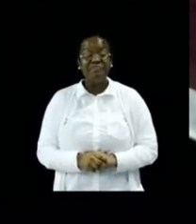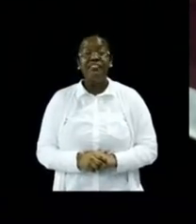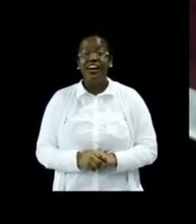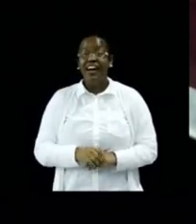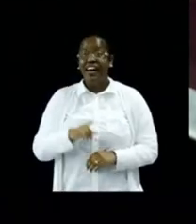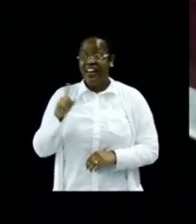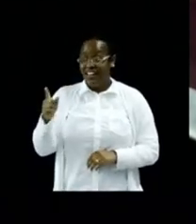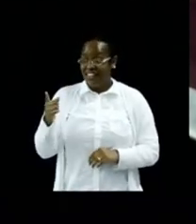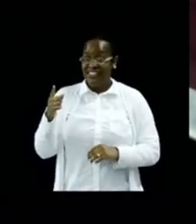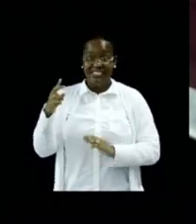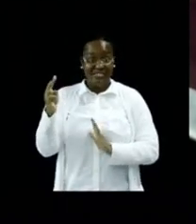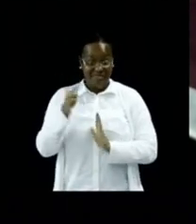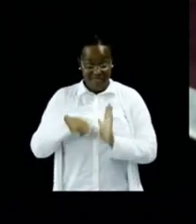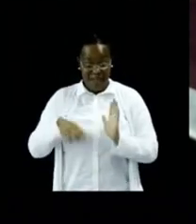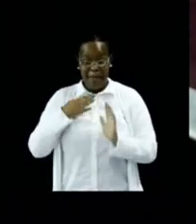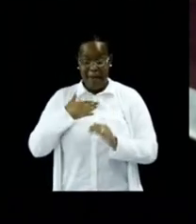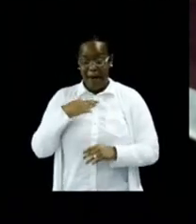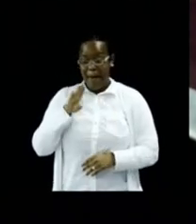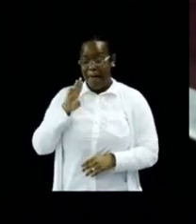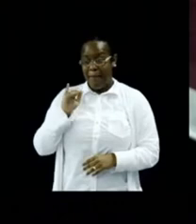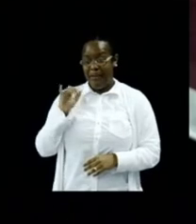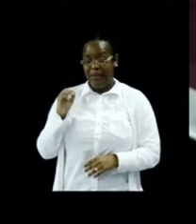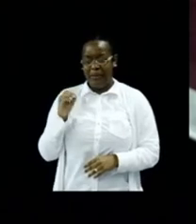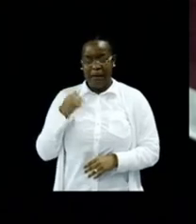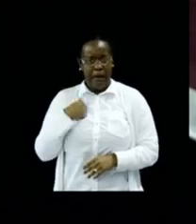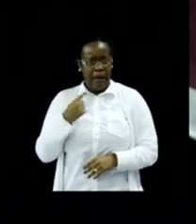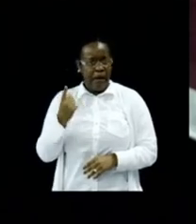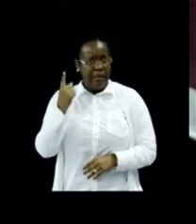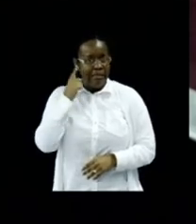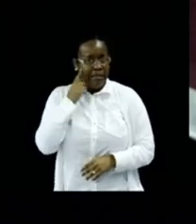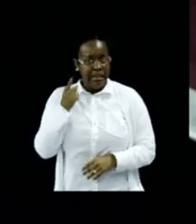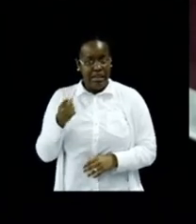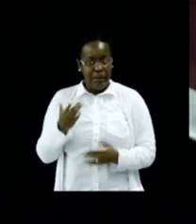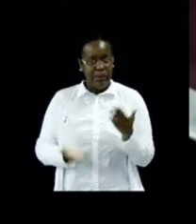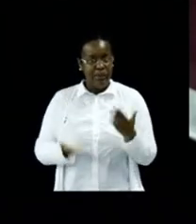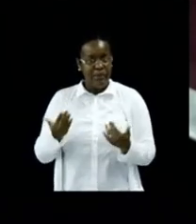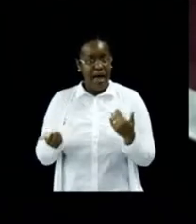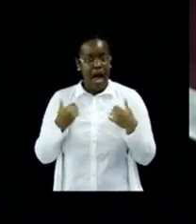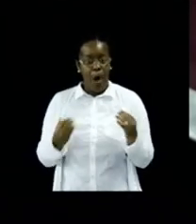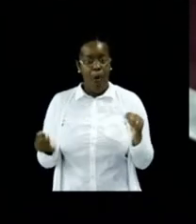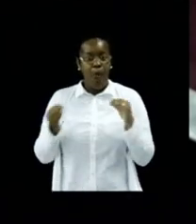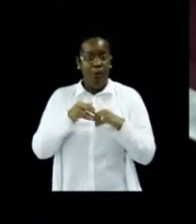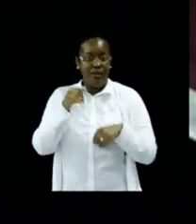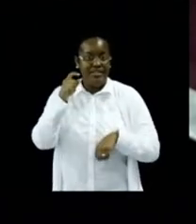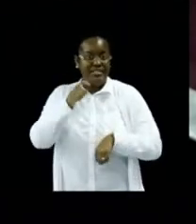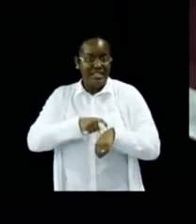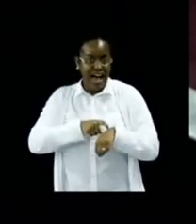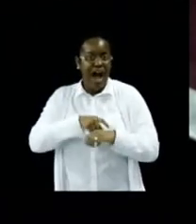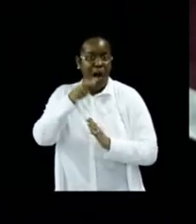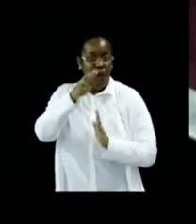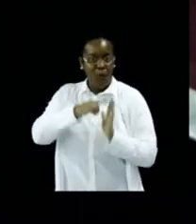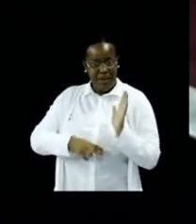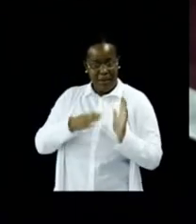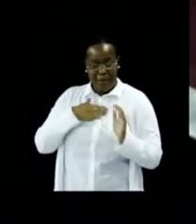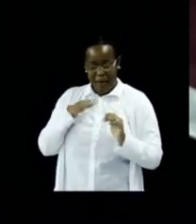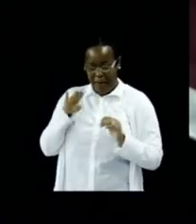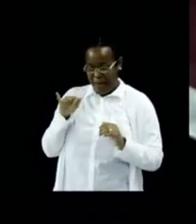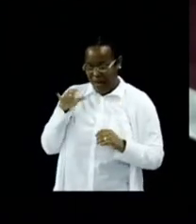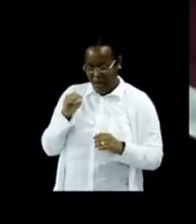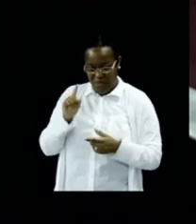When he read my bio, I was thinking, I said, I think he probably had more time reading my bio than I got to say this